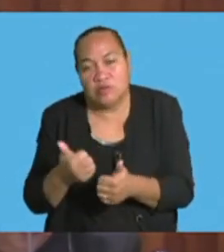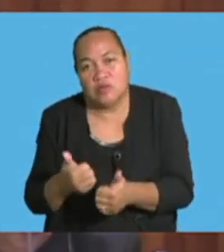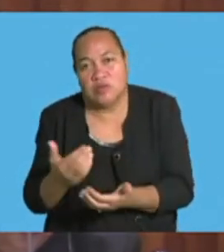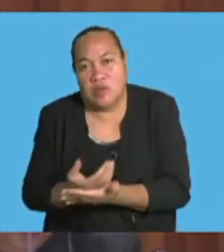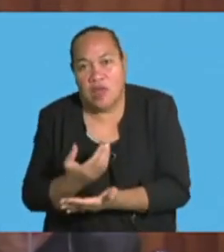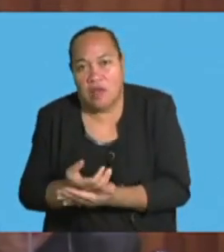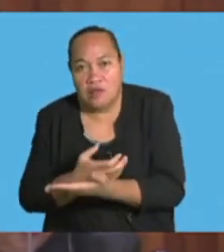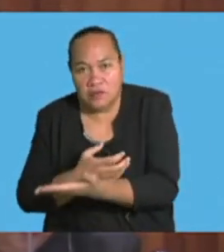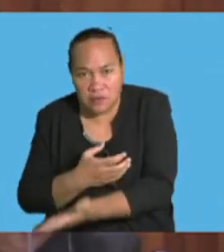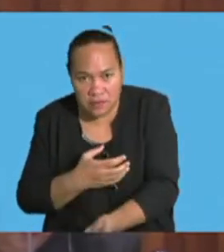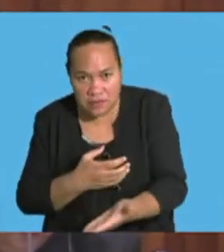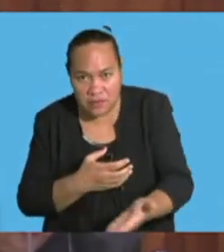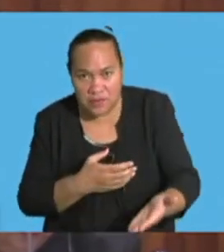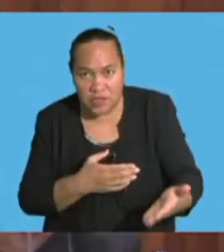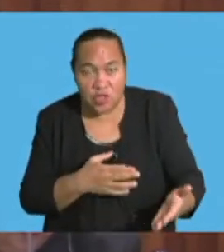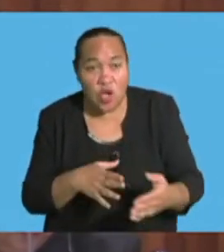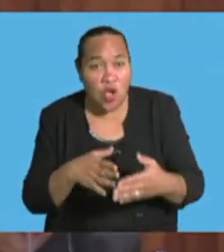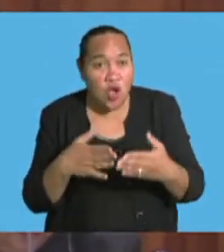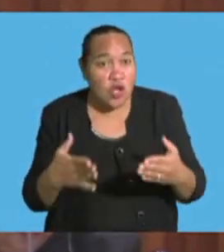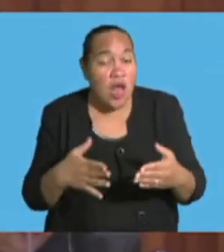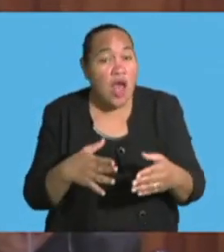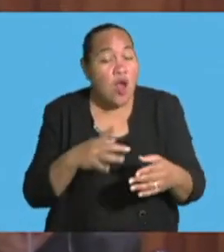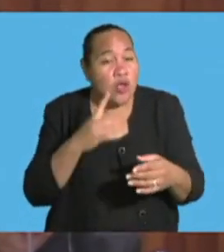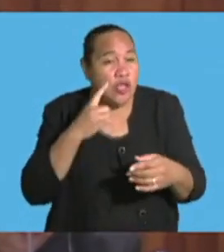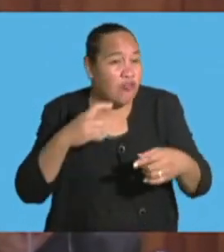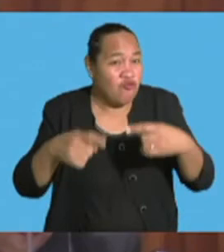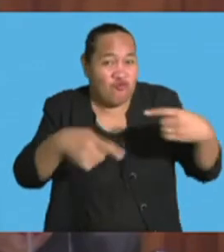provide competition to further lower the cartage rate.